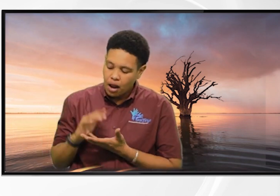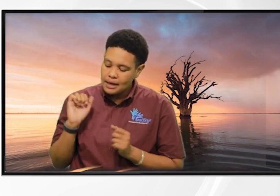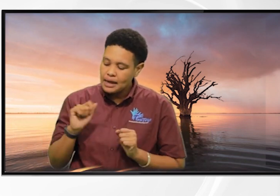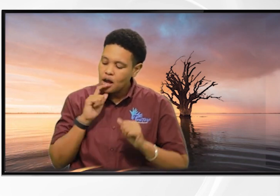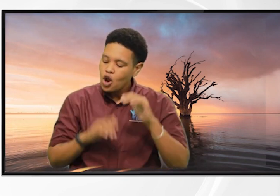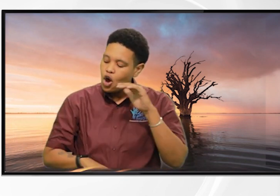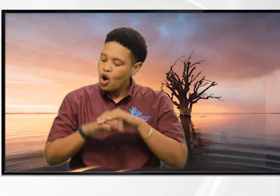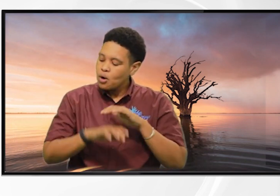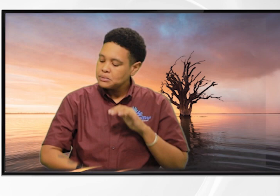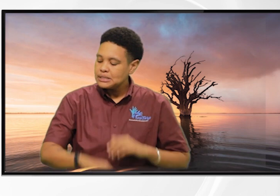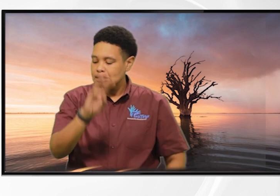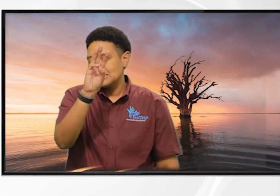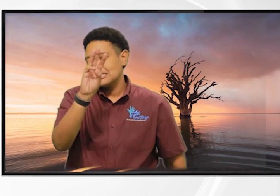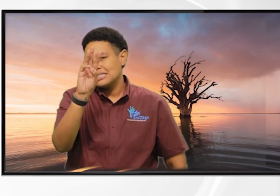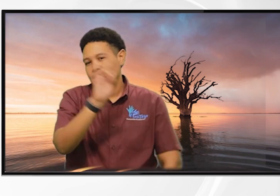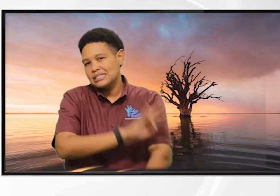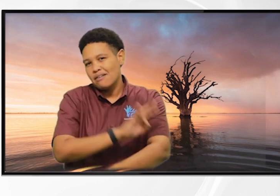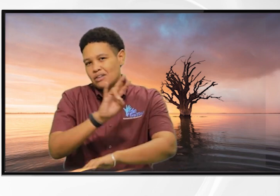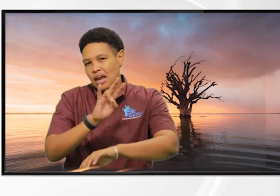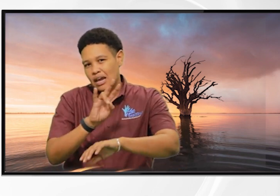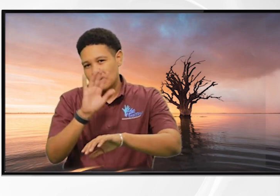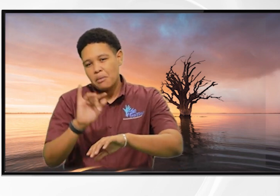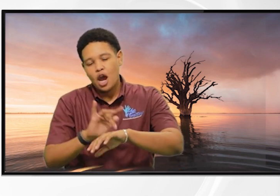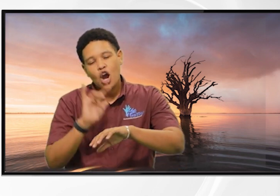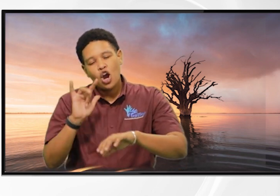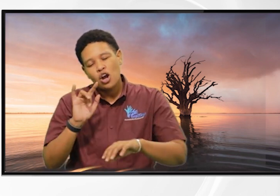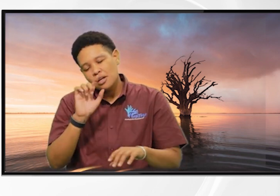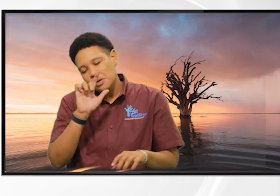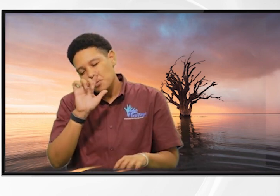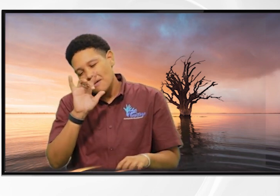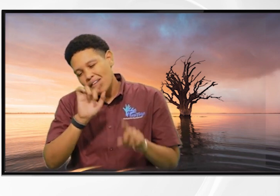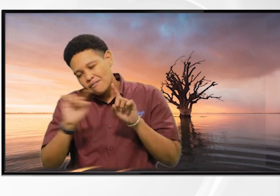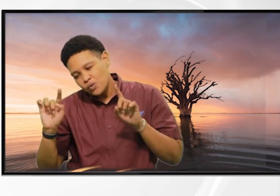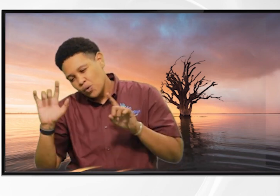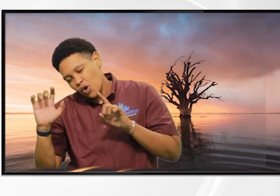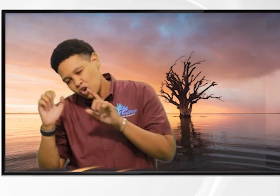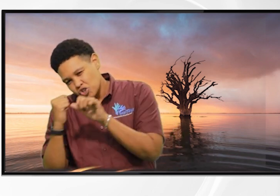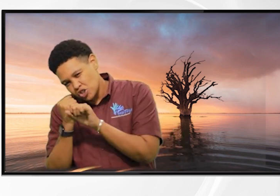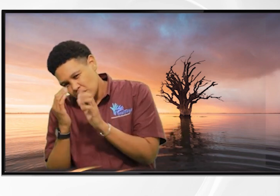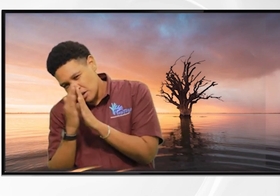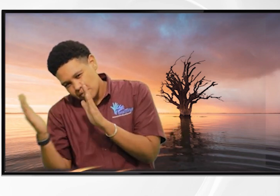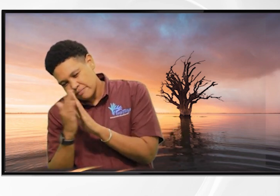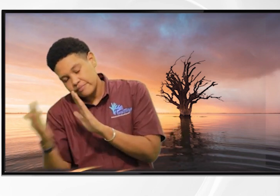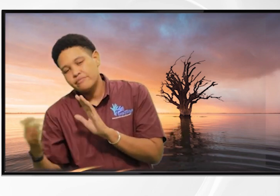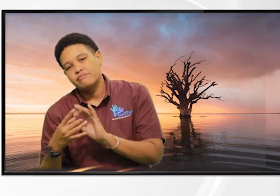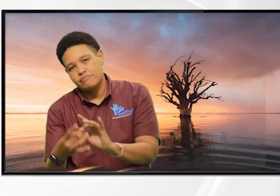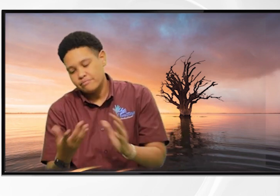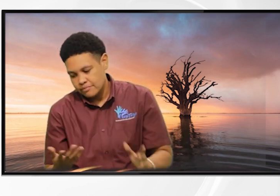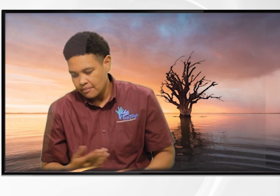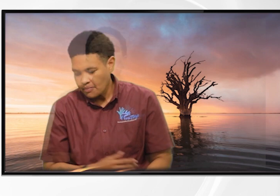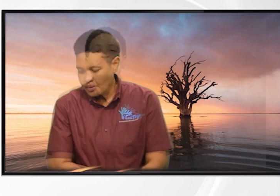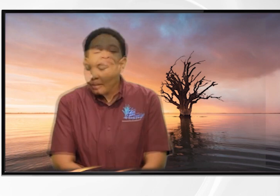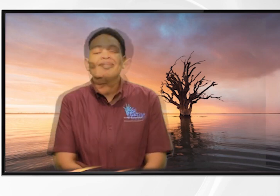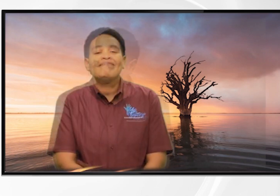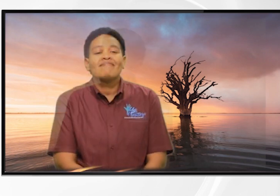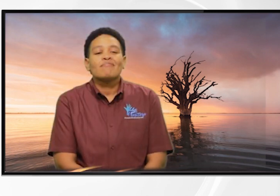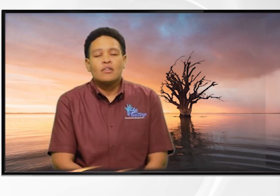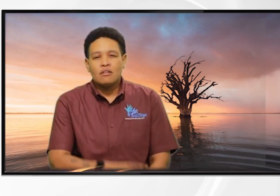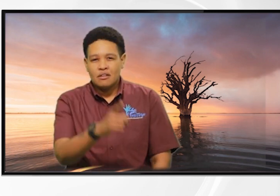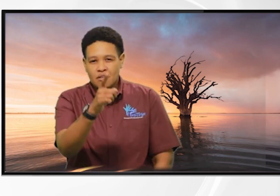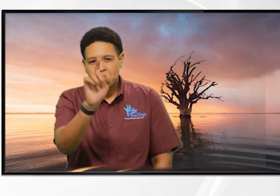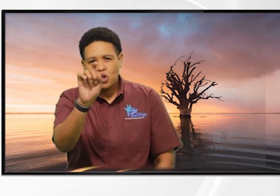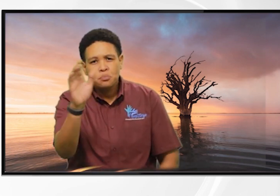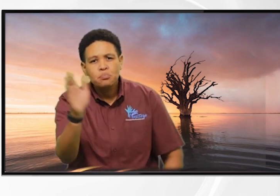up to 6 and 7 days by early century and mid-century respectively.